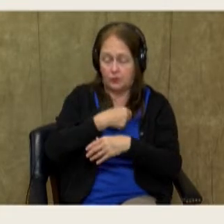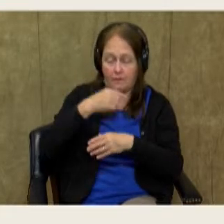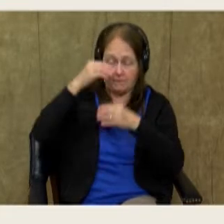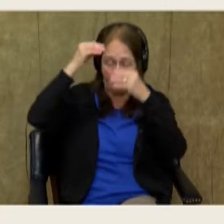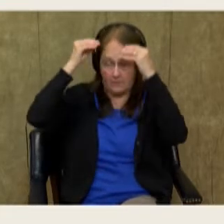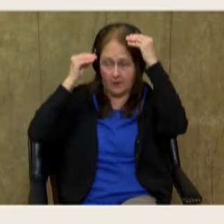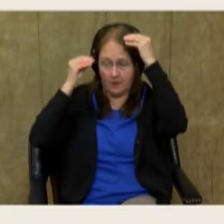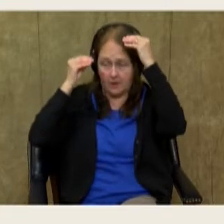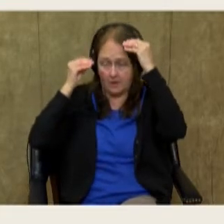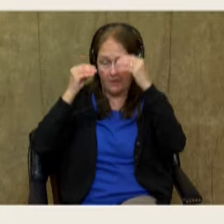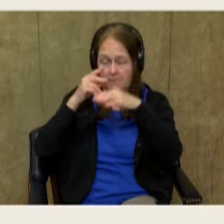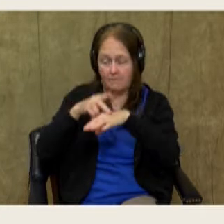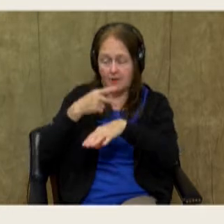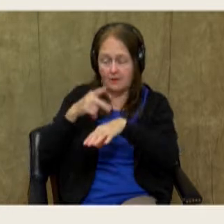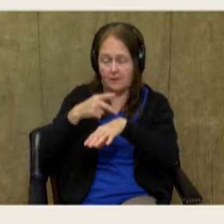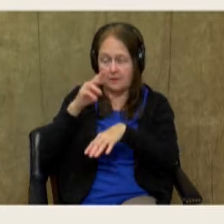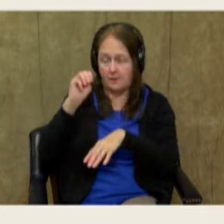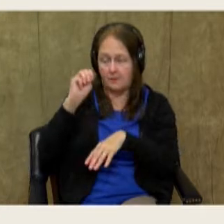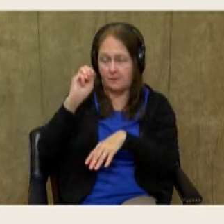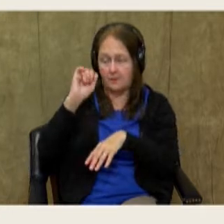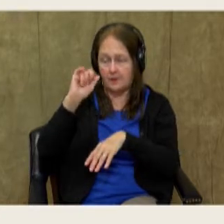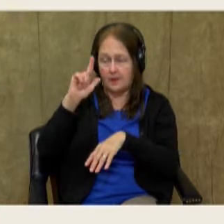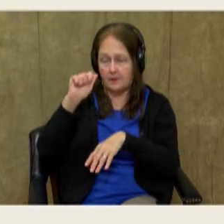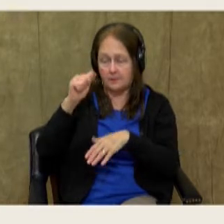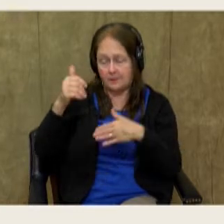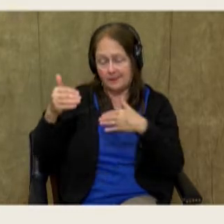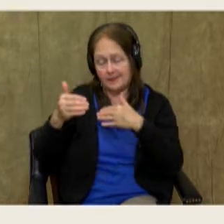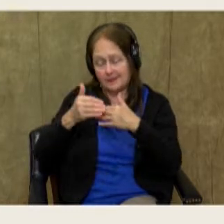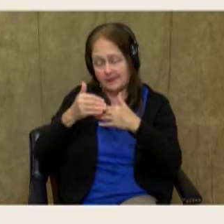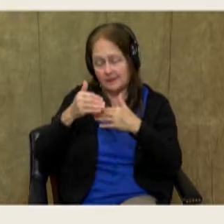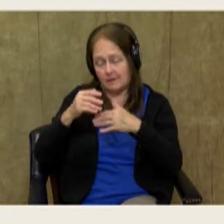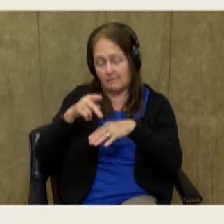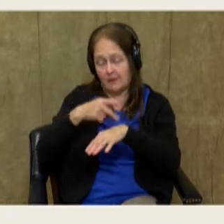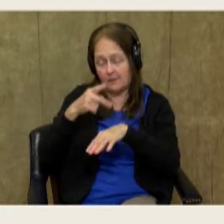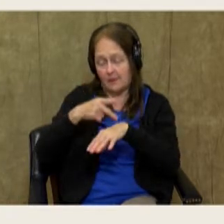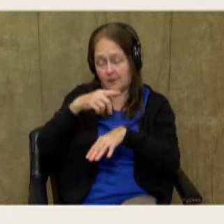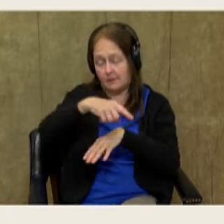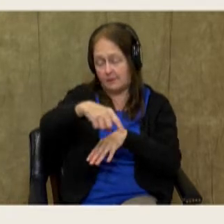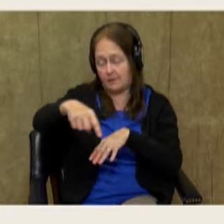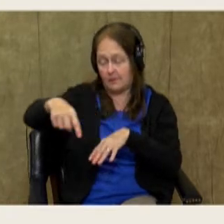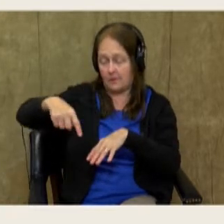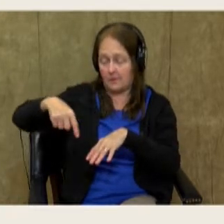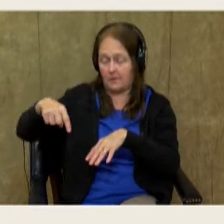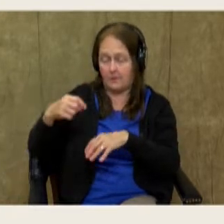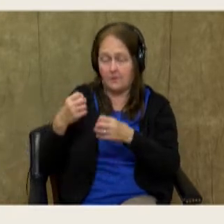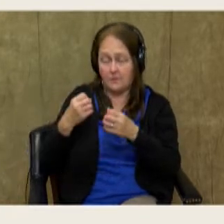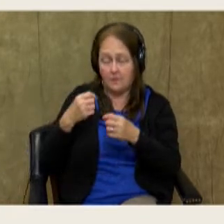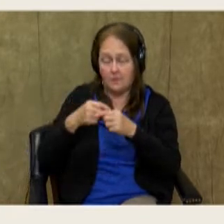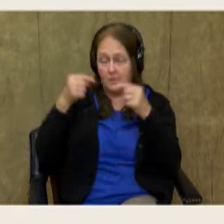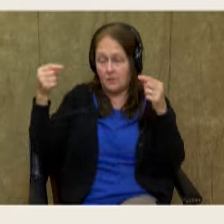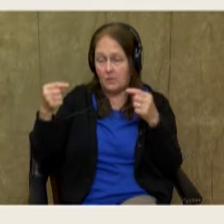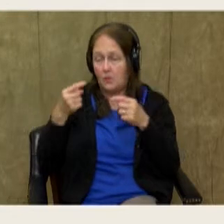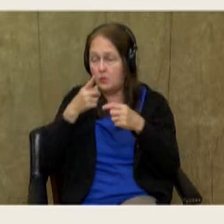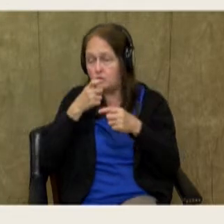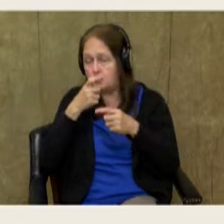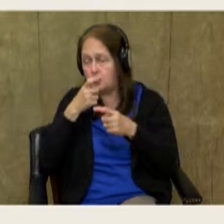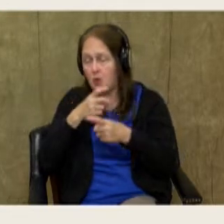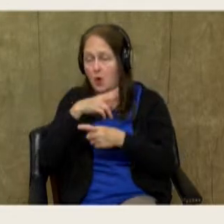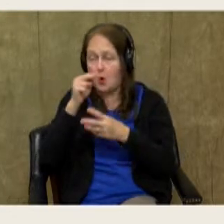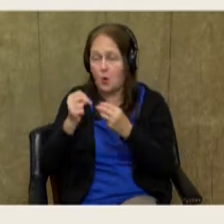Vietnam, the Philippines, Malaysia, just to name a few. And there's a lot of conflict about who